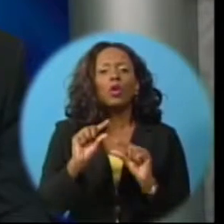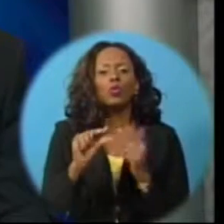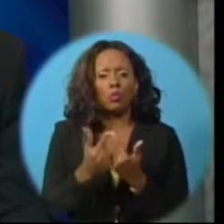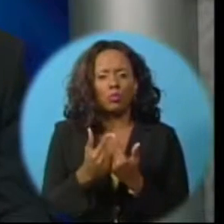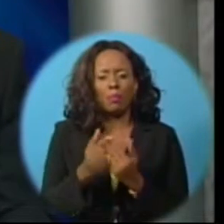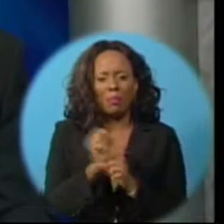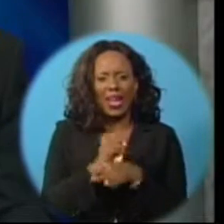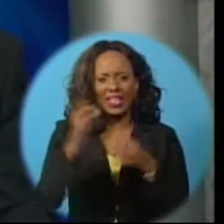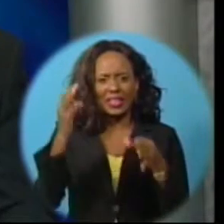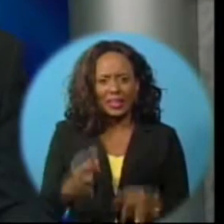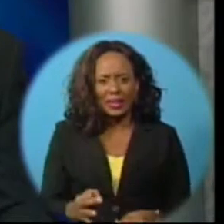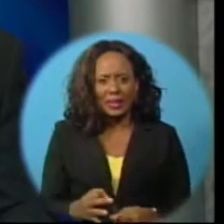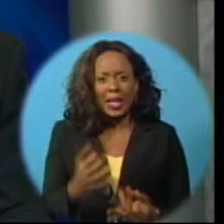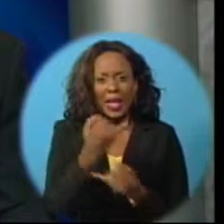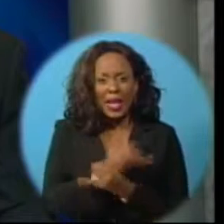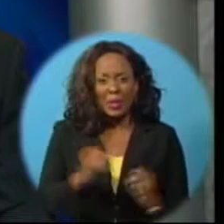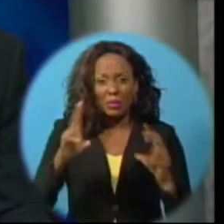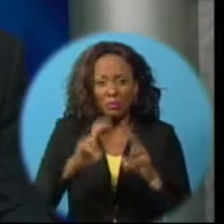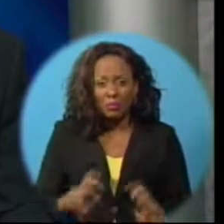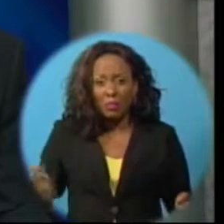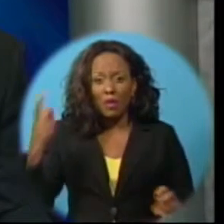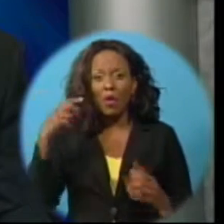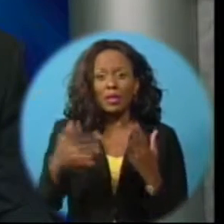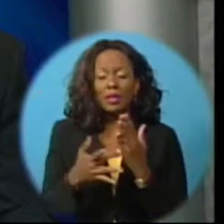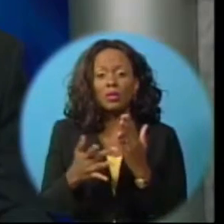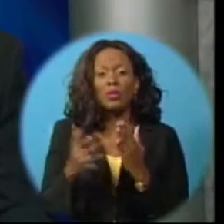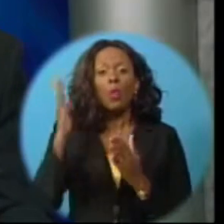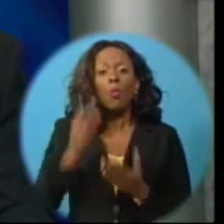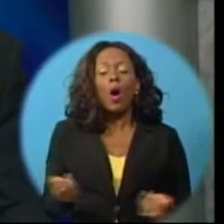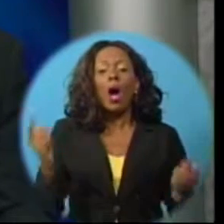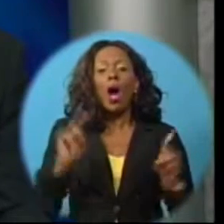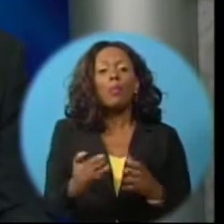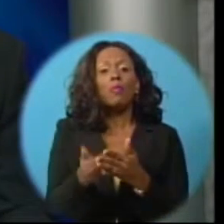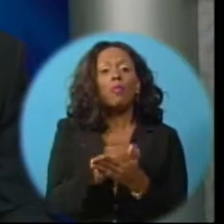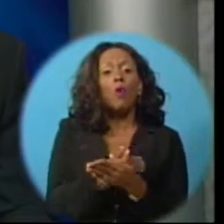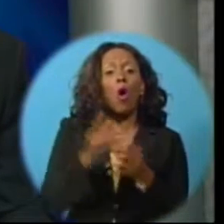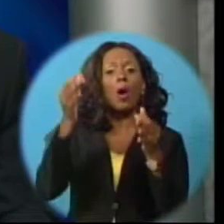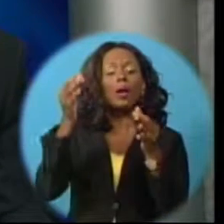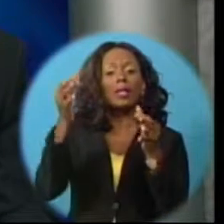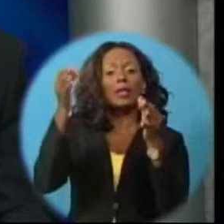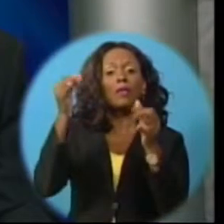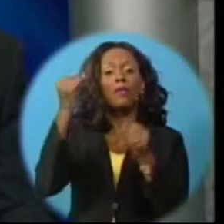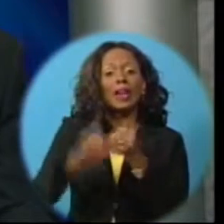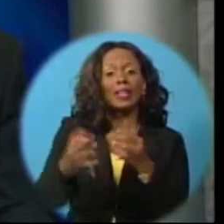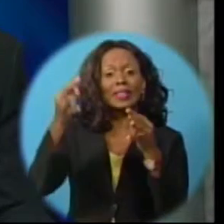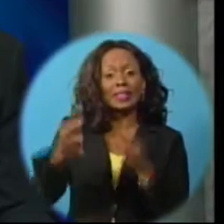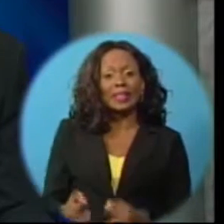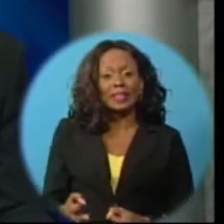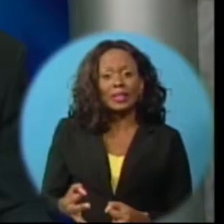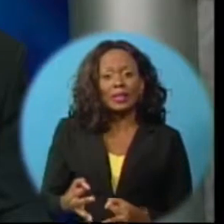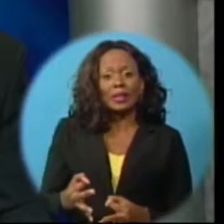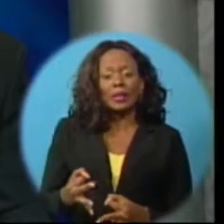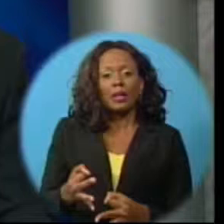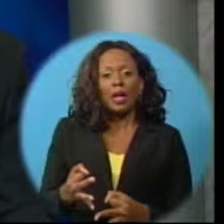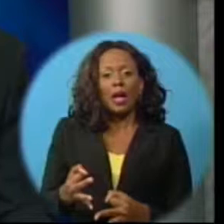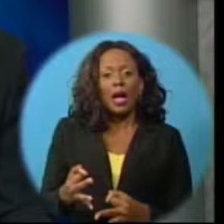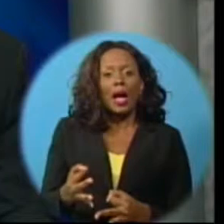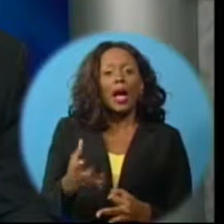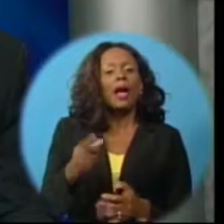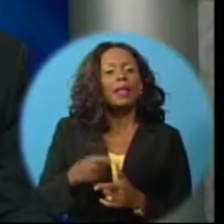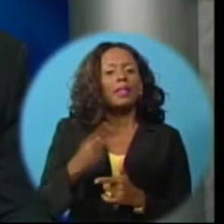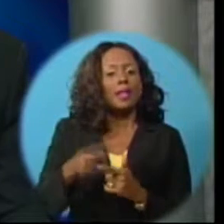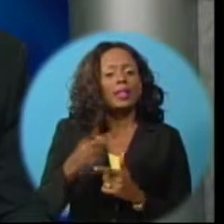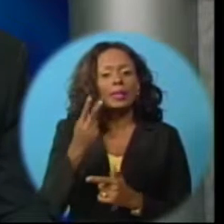An independent assessment of this technology will be conducted before a decision is made on its inclusion in the list of approved